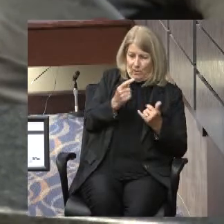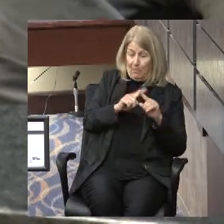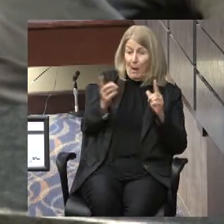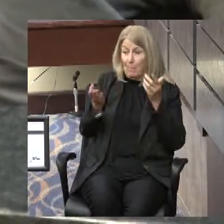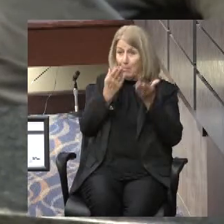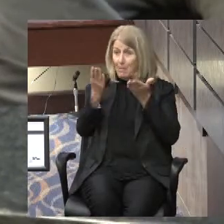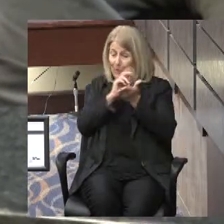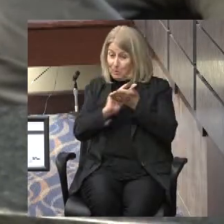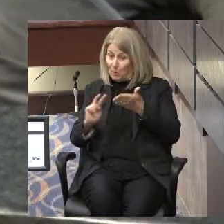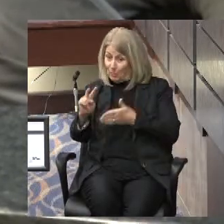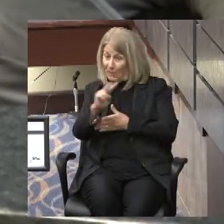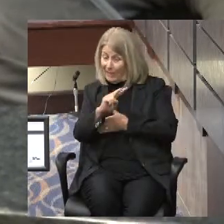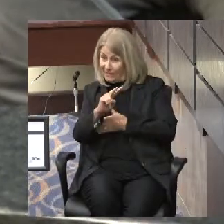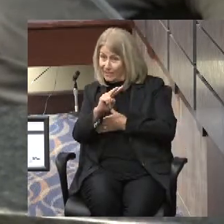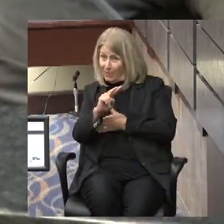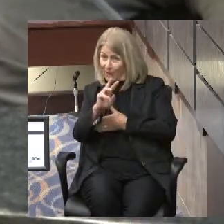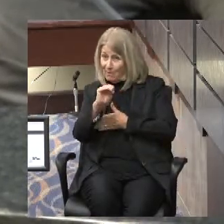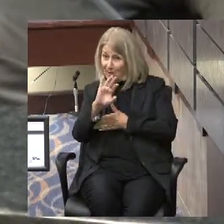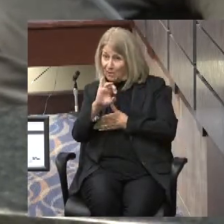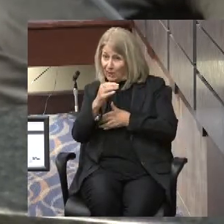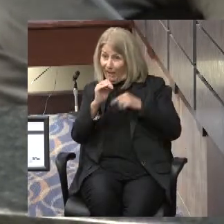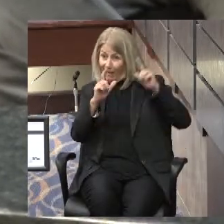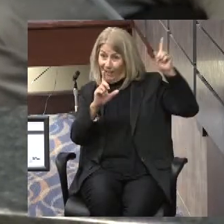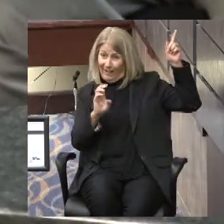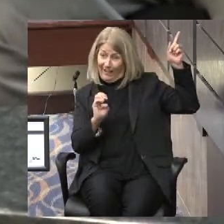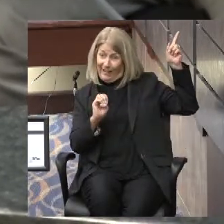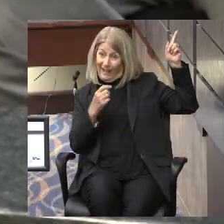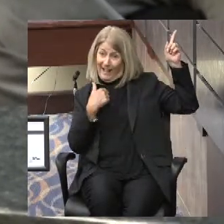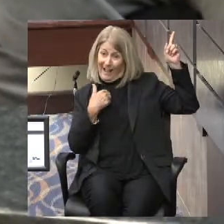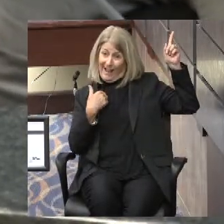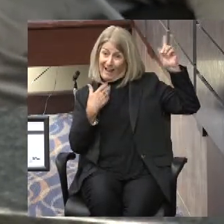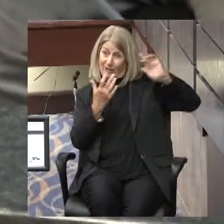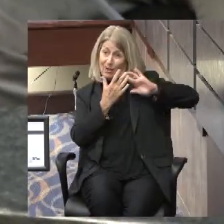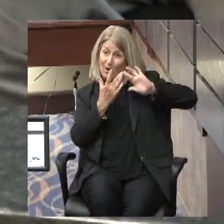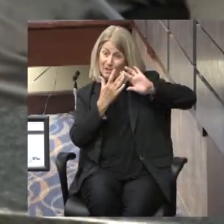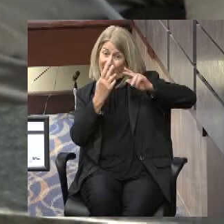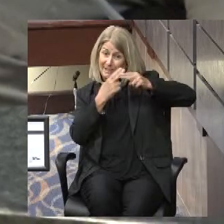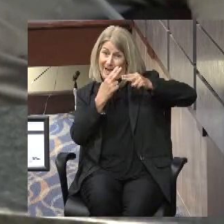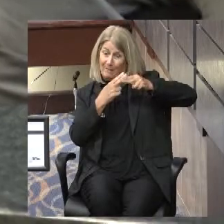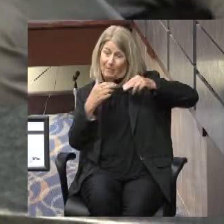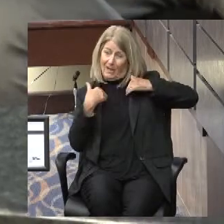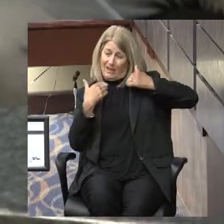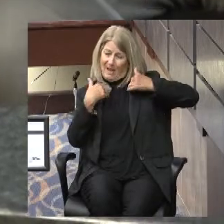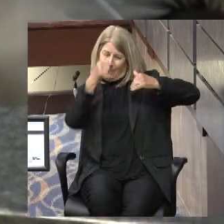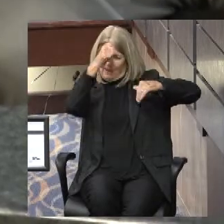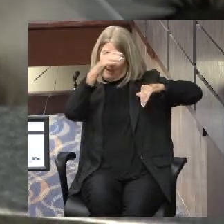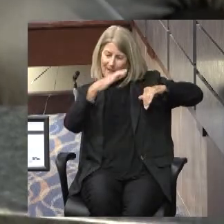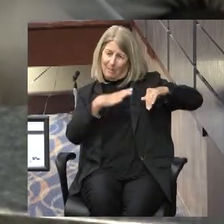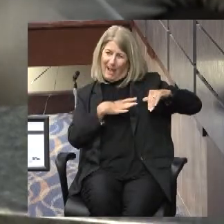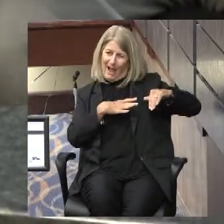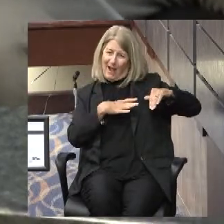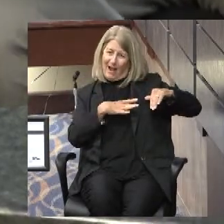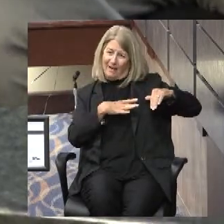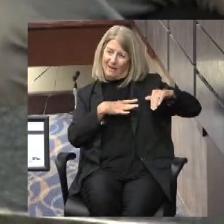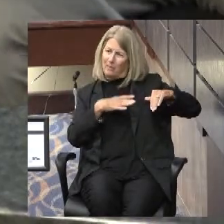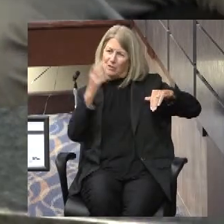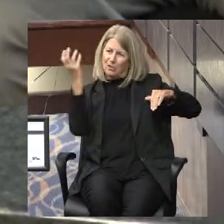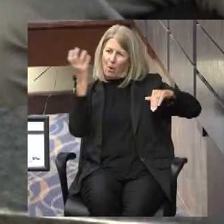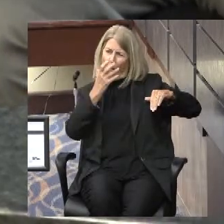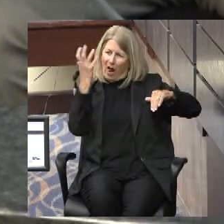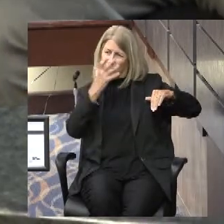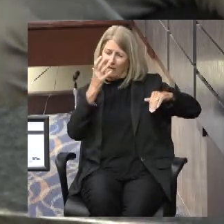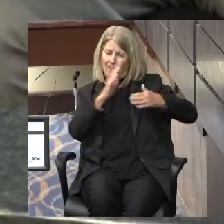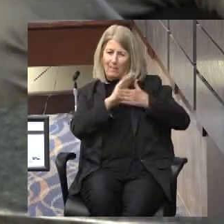So, Michelle, I have the contact name of the young man. They were just so awesome, and they got